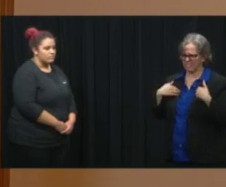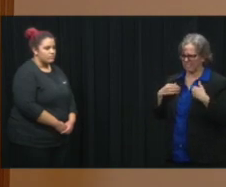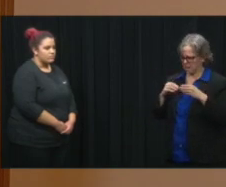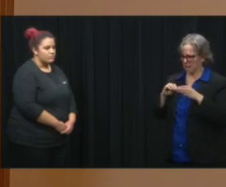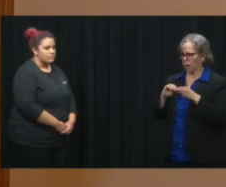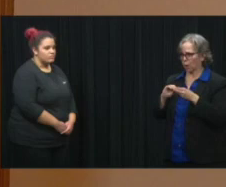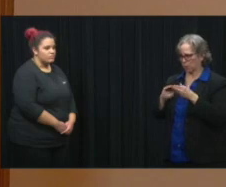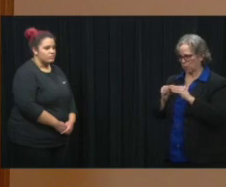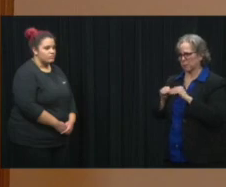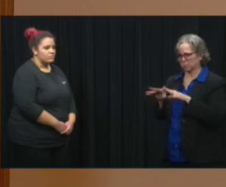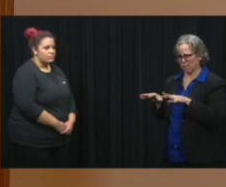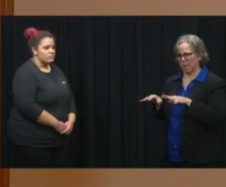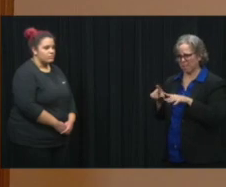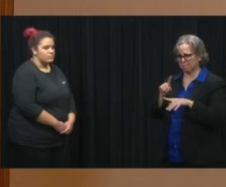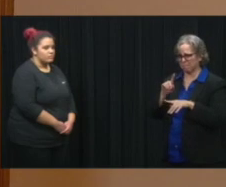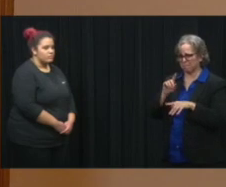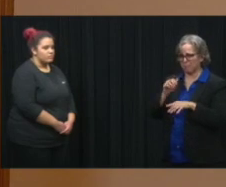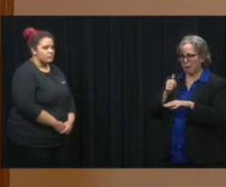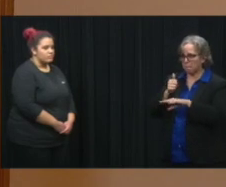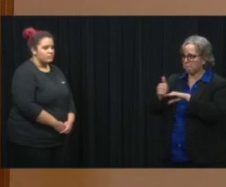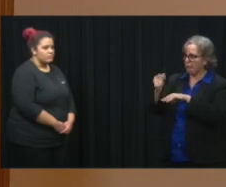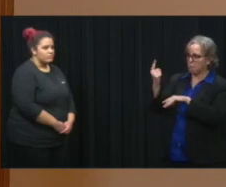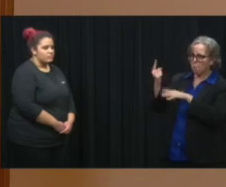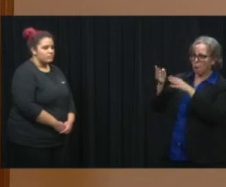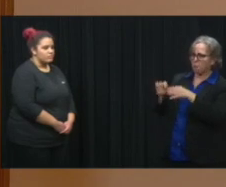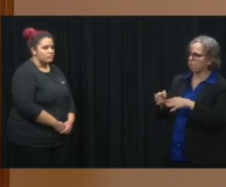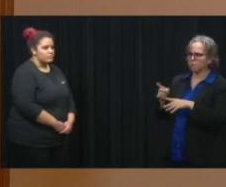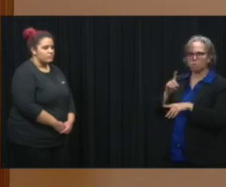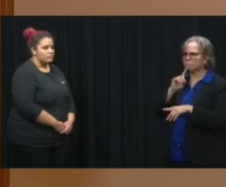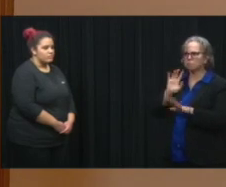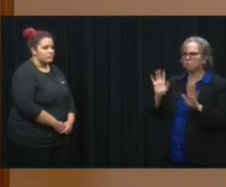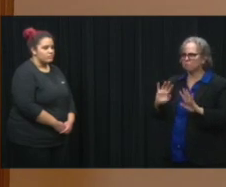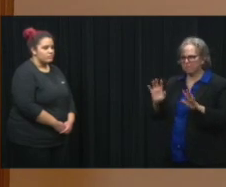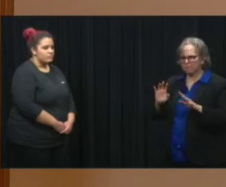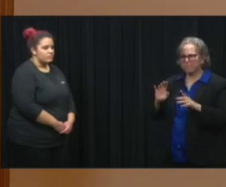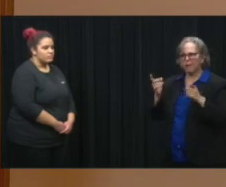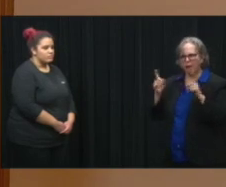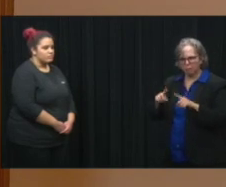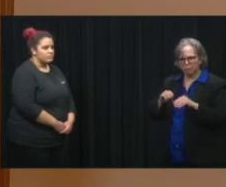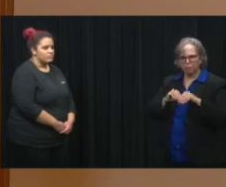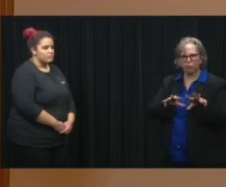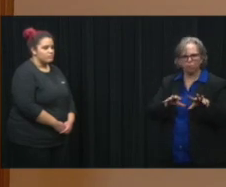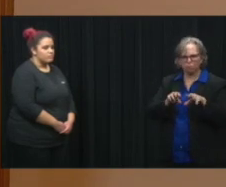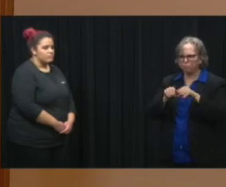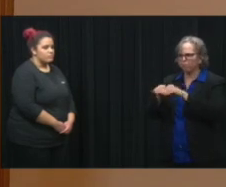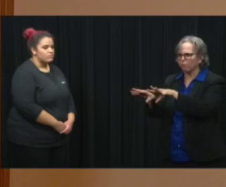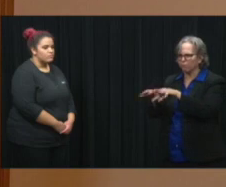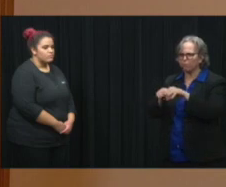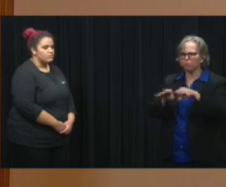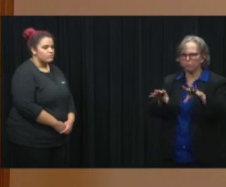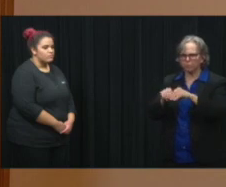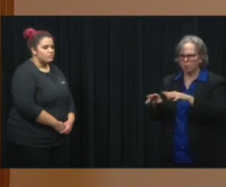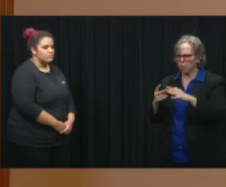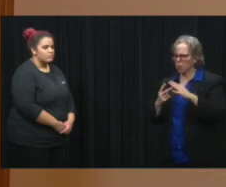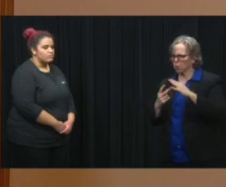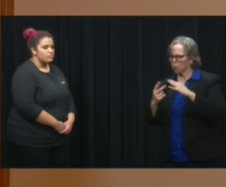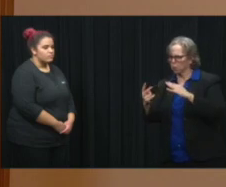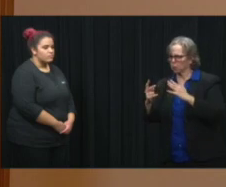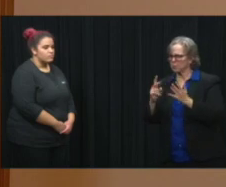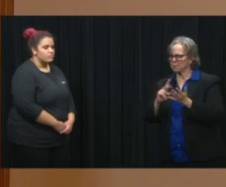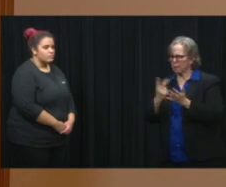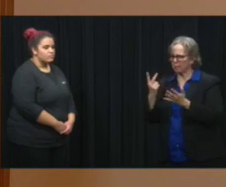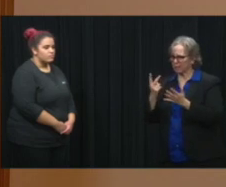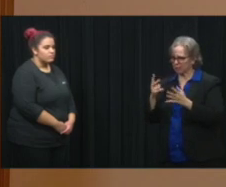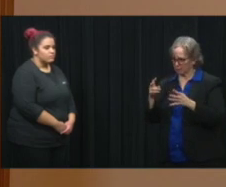time. The doubling time, some as short as now, predicted to be 3 days, not 6 days. So I'm proud